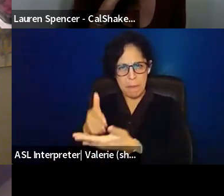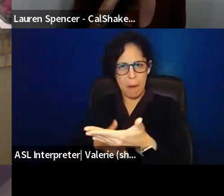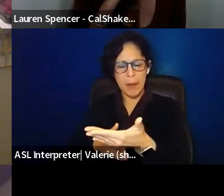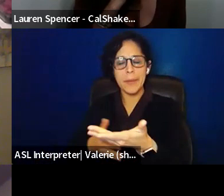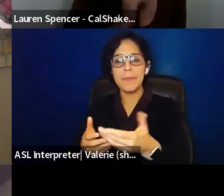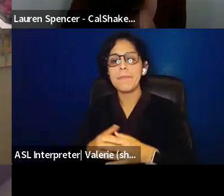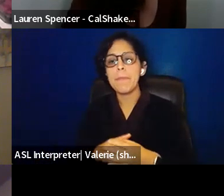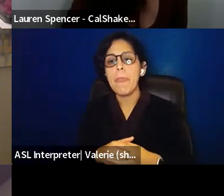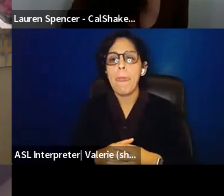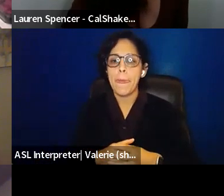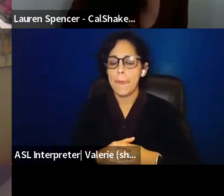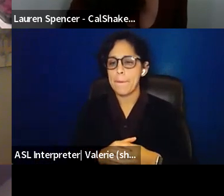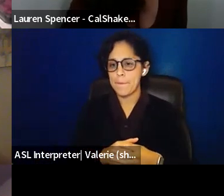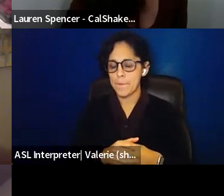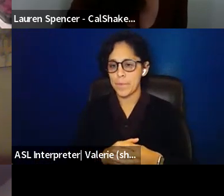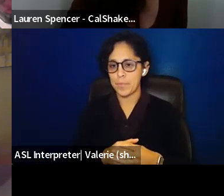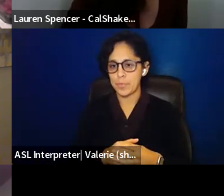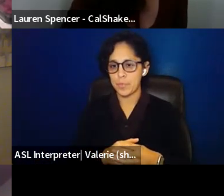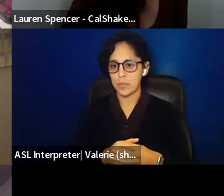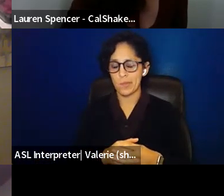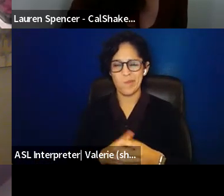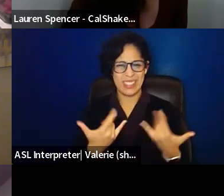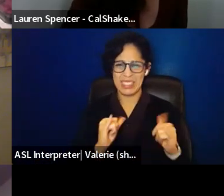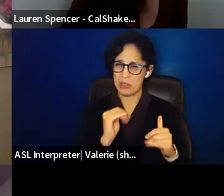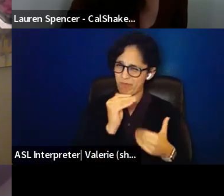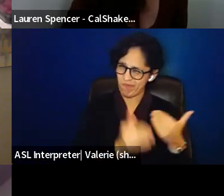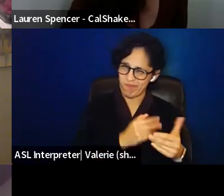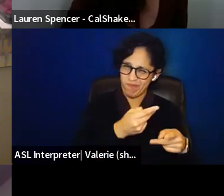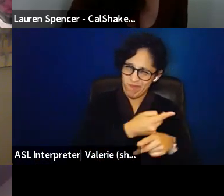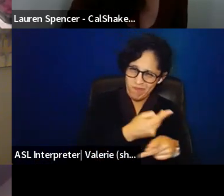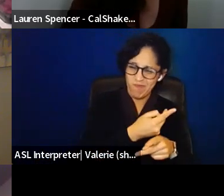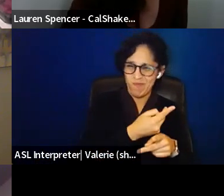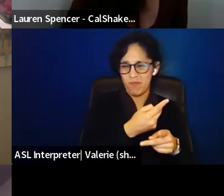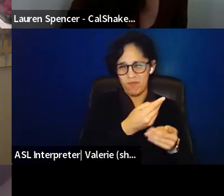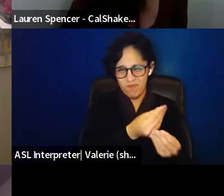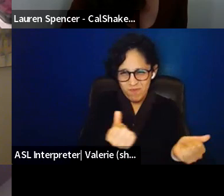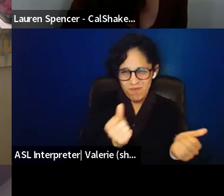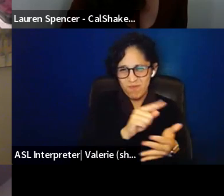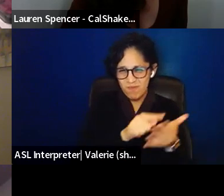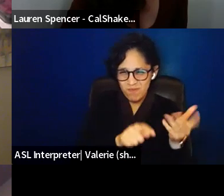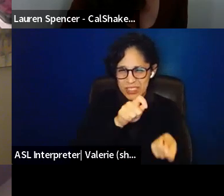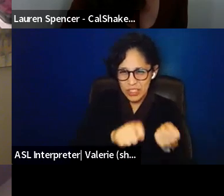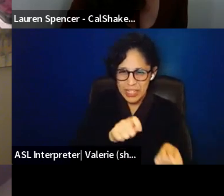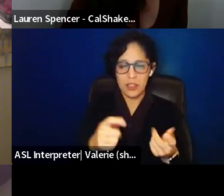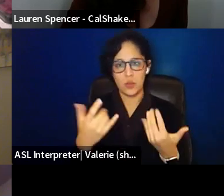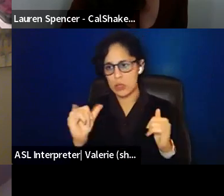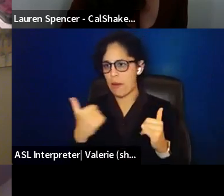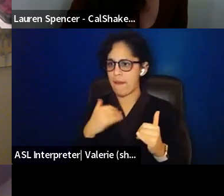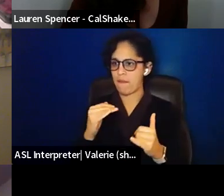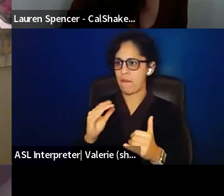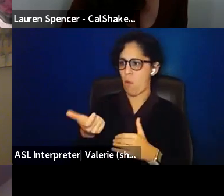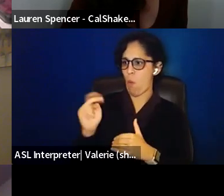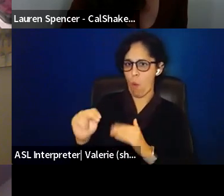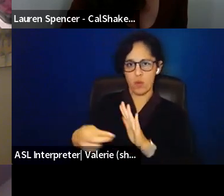much in process. We each have our own purview. I'm associate artistic director, director of artistic programming,